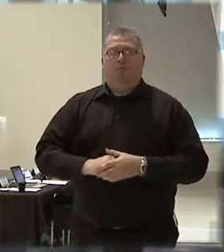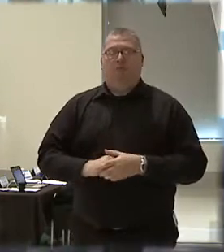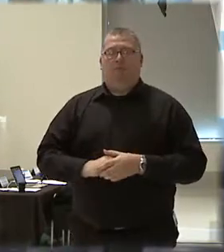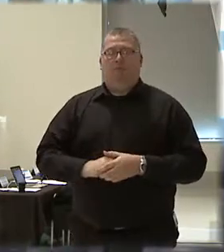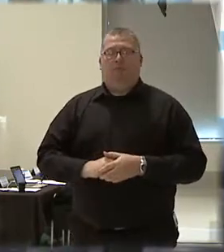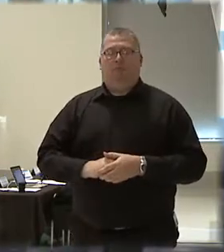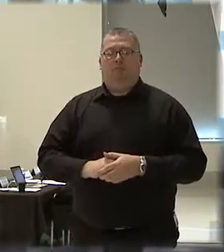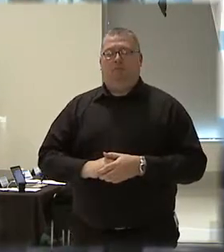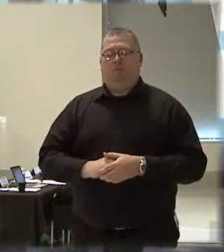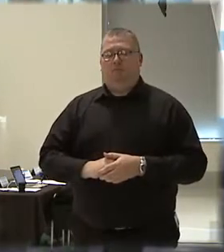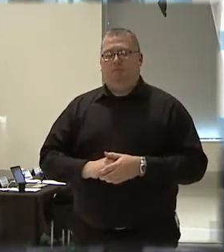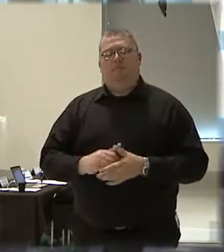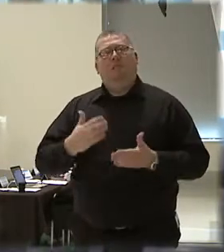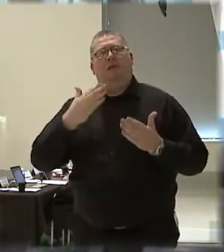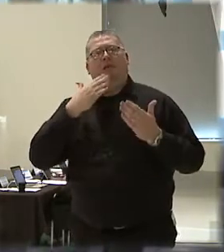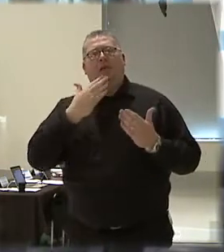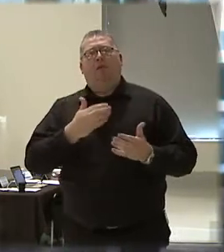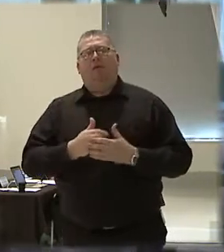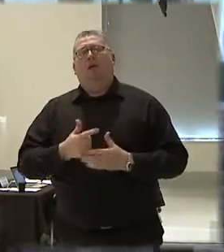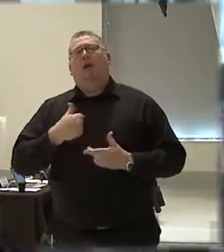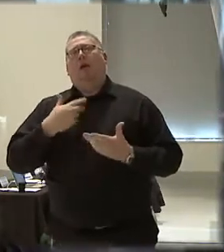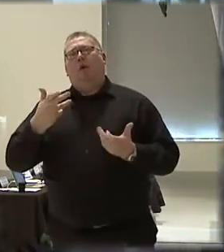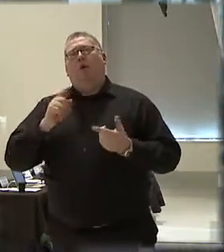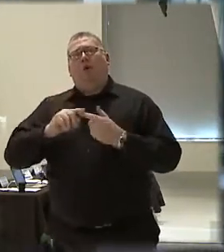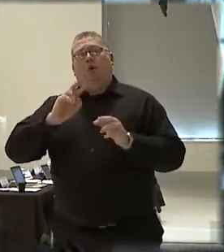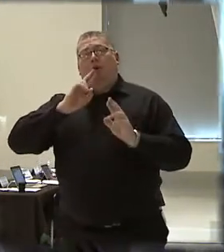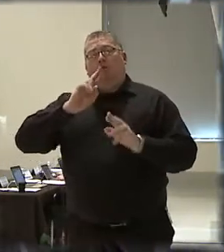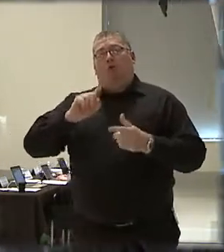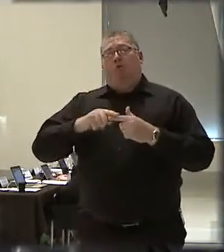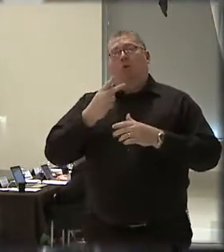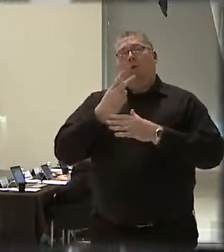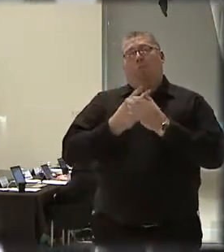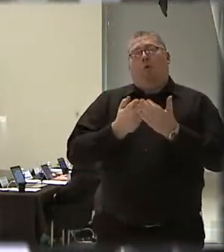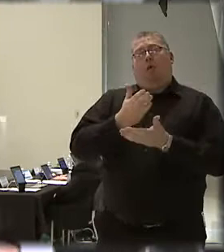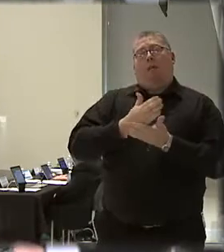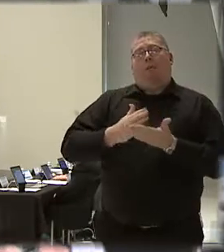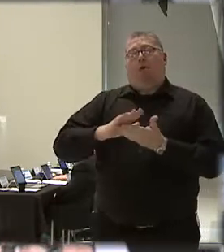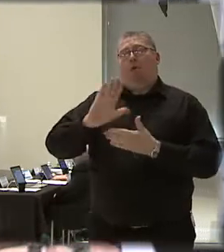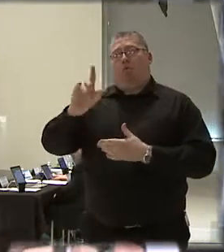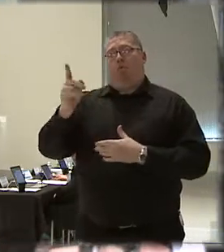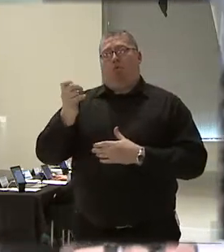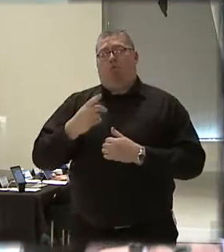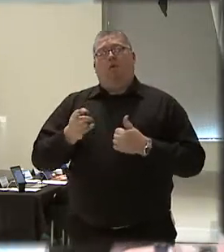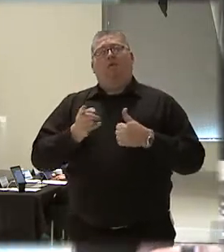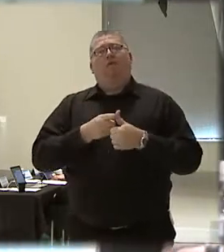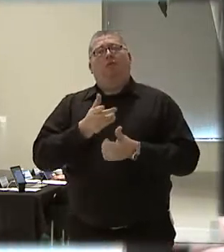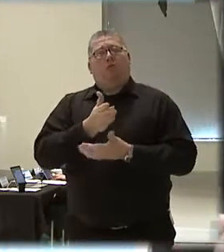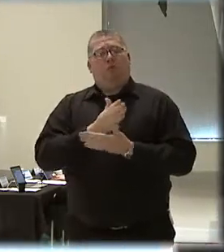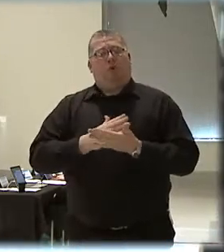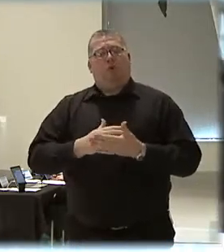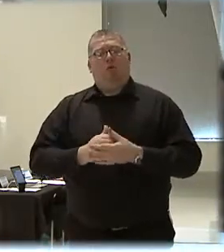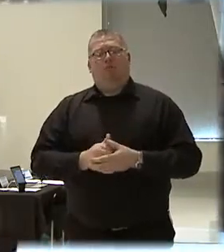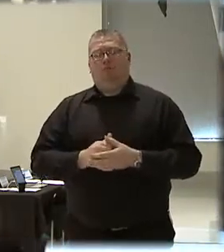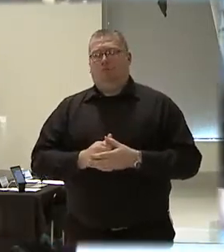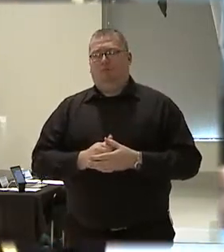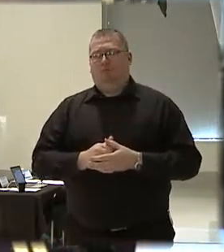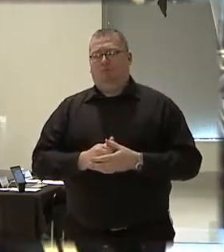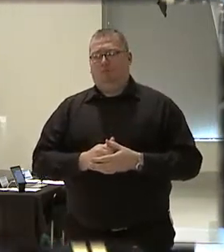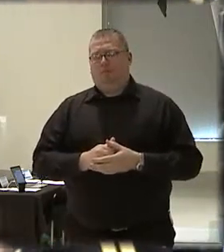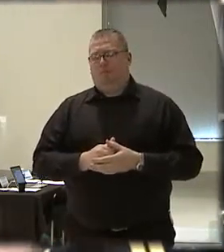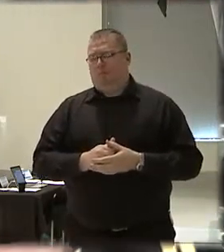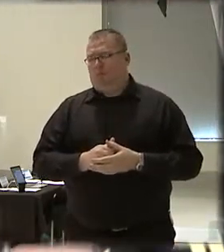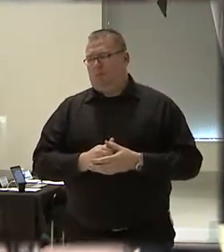Thank you. I'd like to respond to both parts of that question. First part, in terms of the